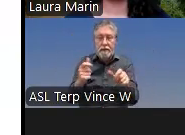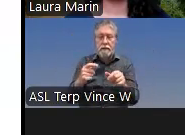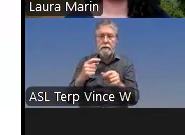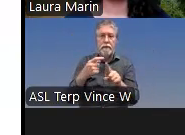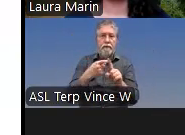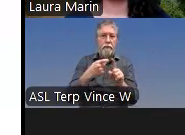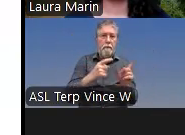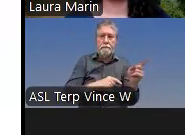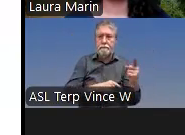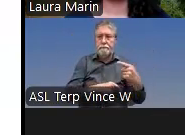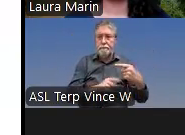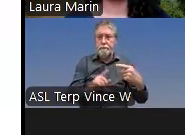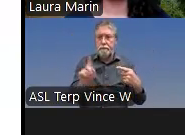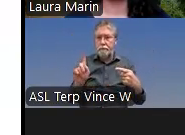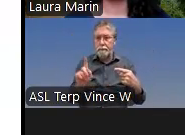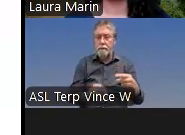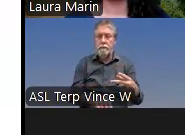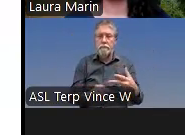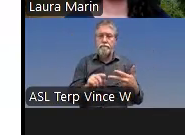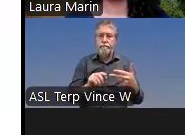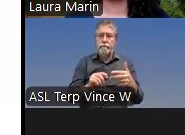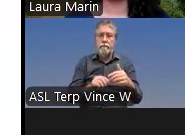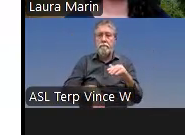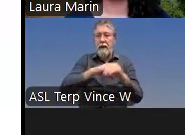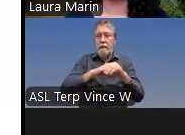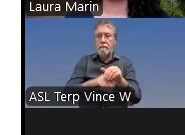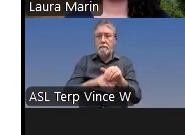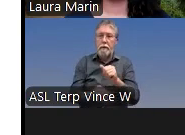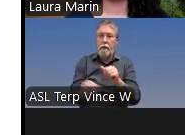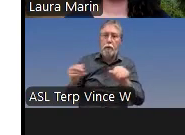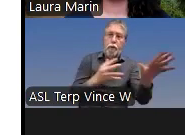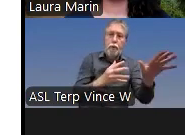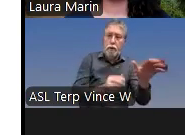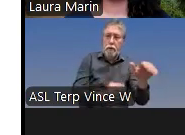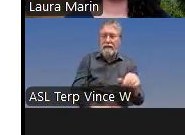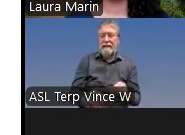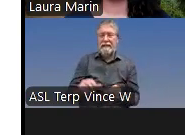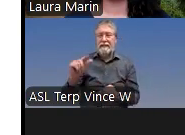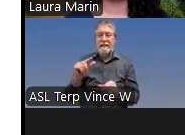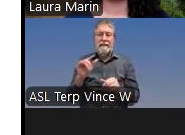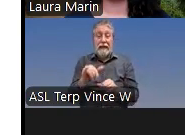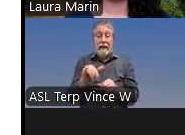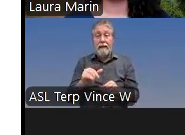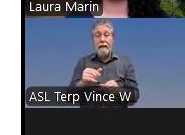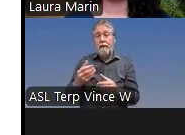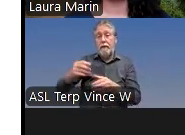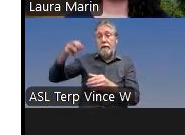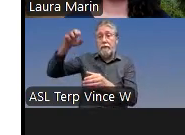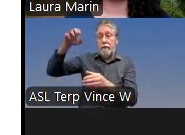wind gust. Rain gauge, so a gauge that measures the liquid precipitation